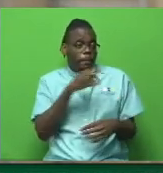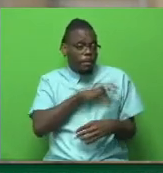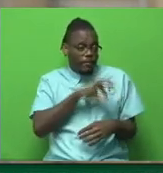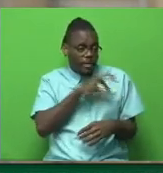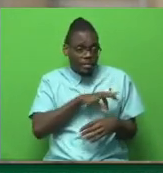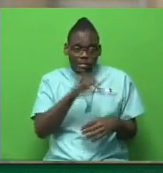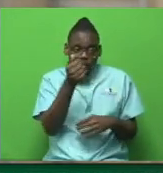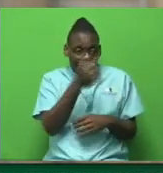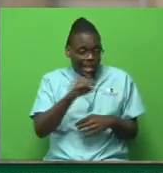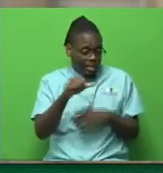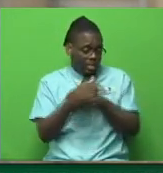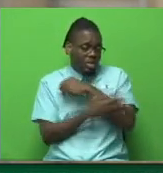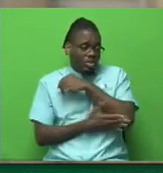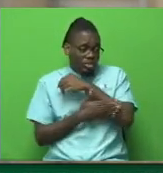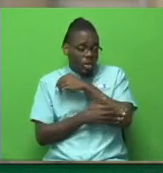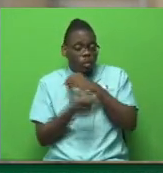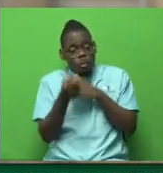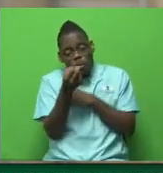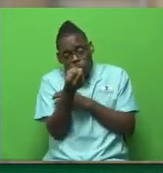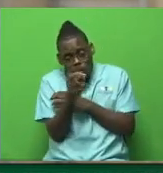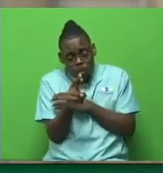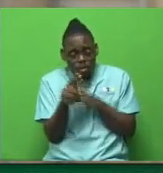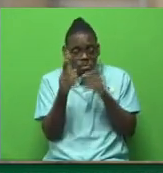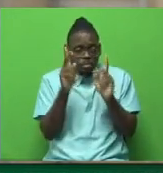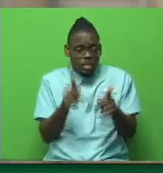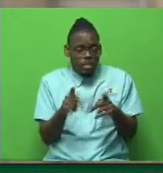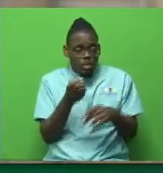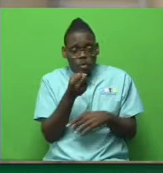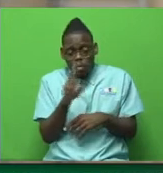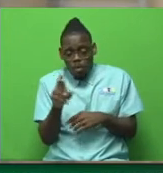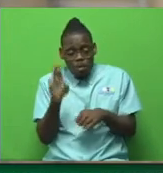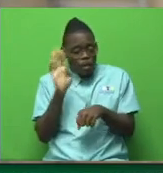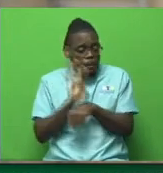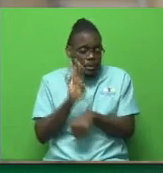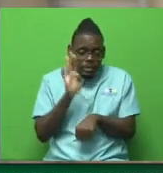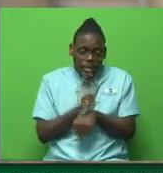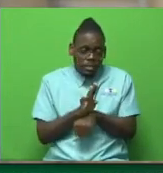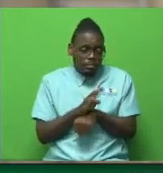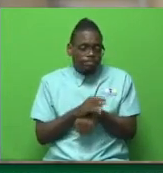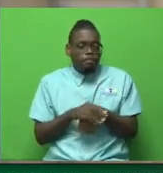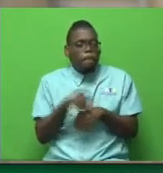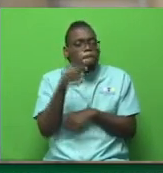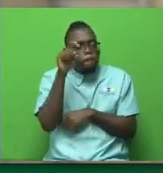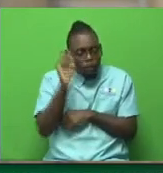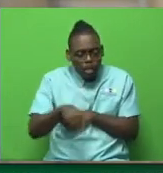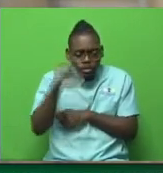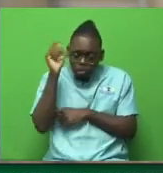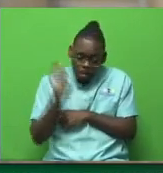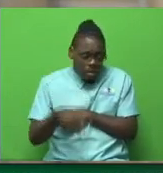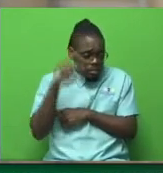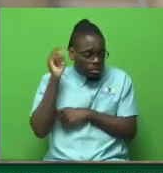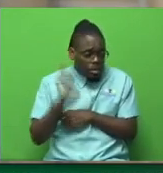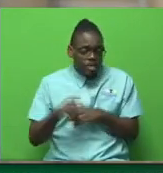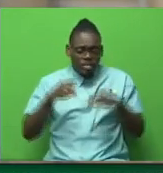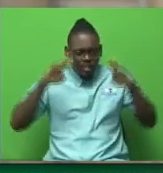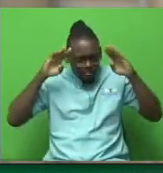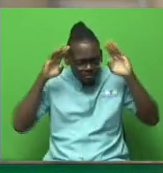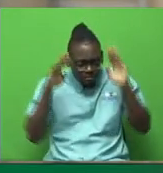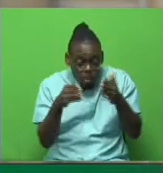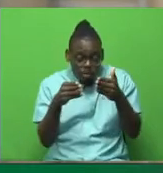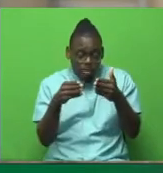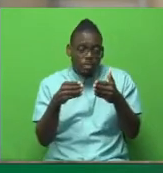person or business has to compete along its competitive advantages I like to equate it to